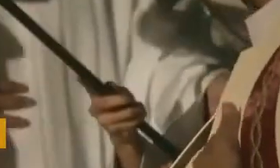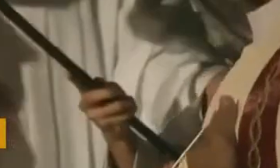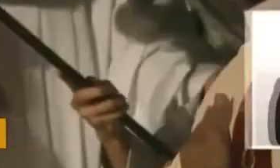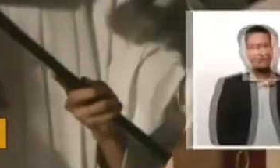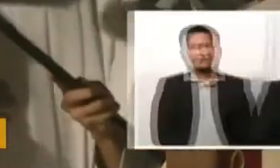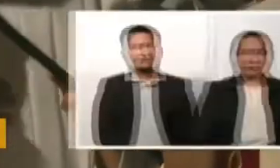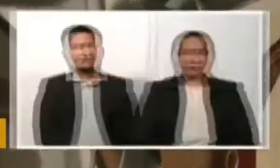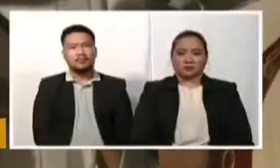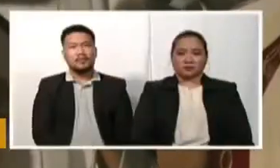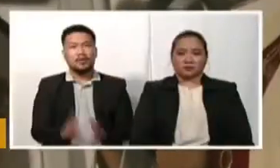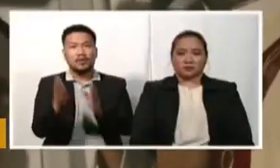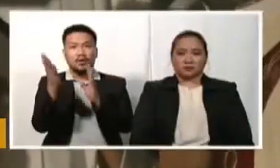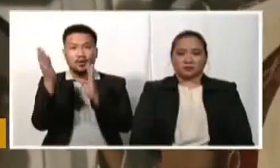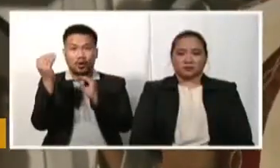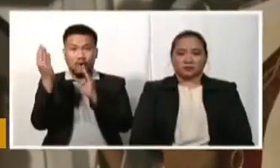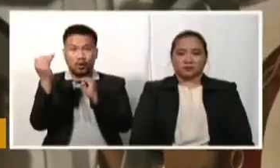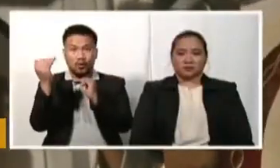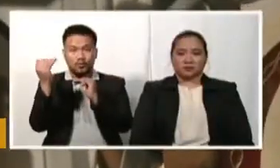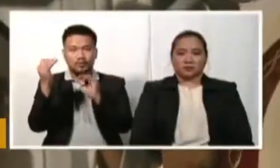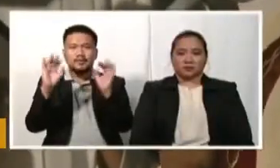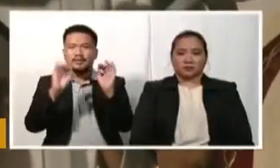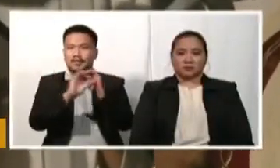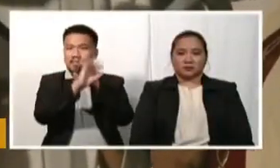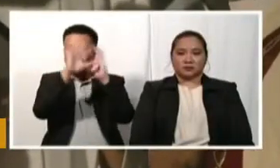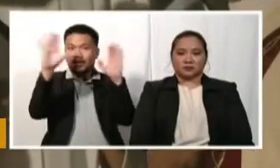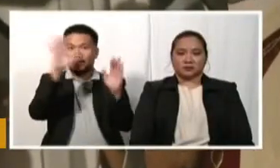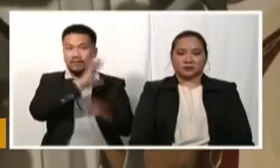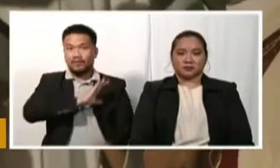May the light of Christ rising in glory